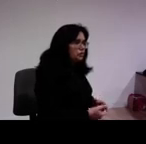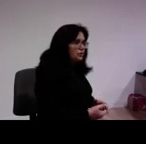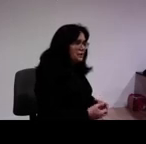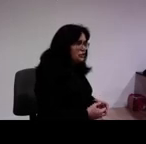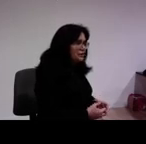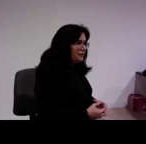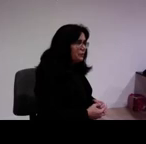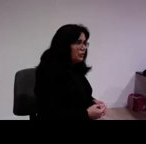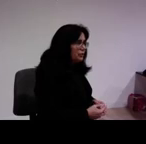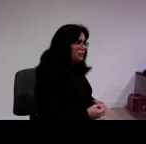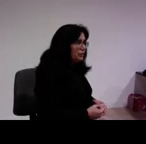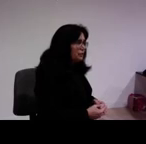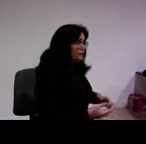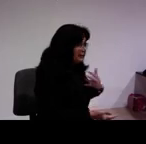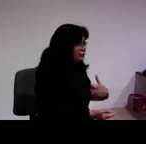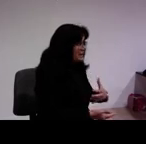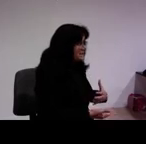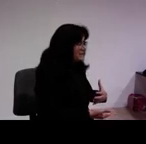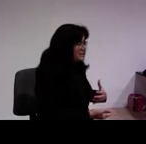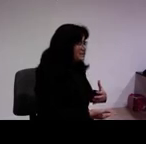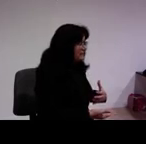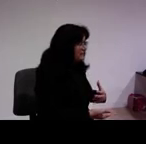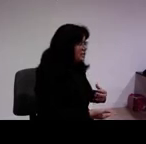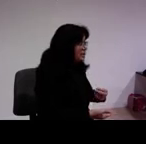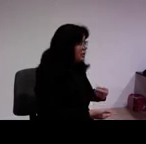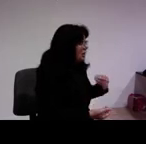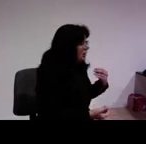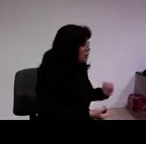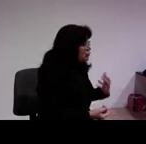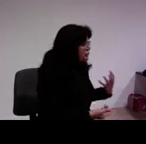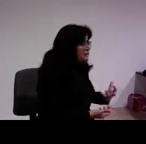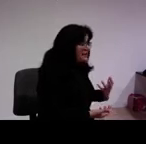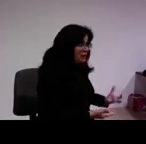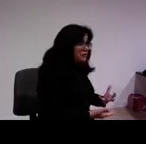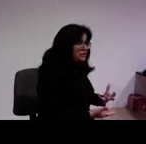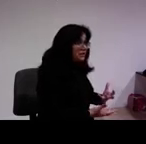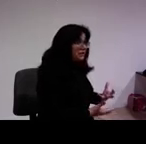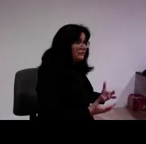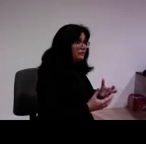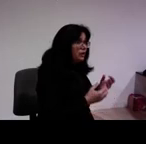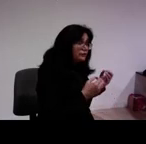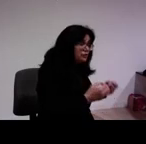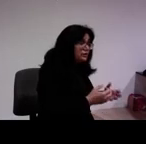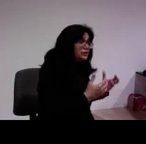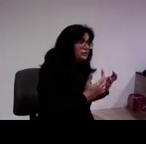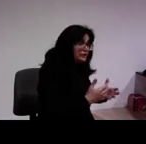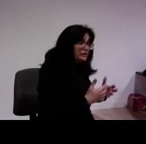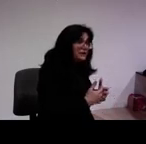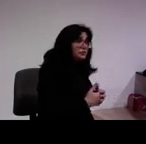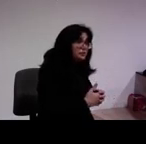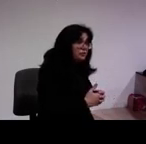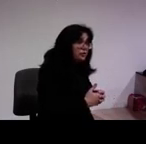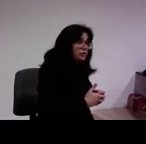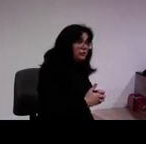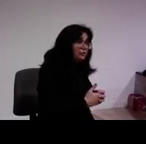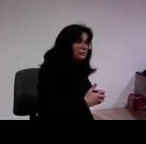strong kinship network that raised me, I'm also the inheritor of a tradition of